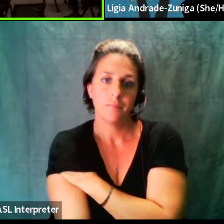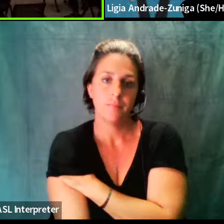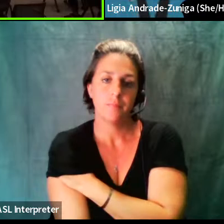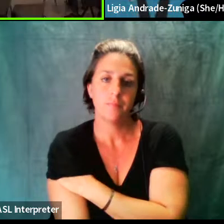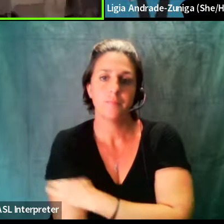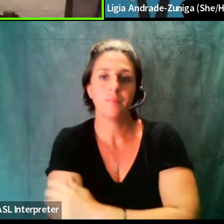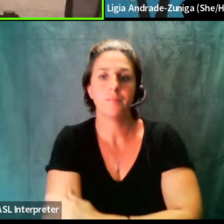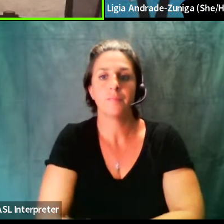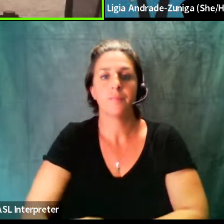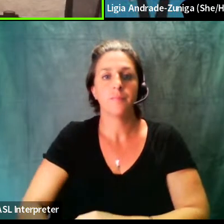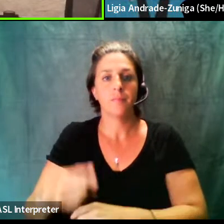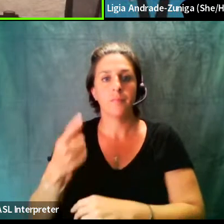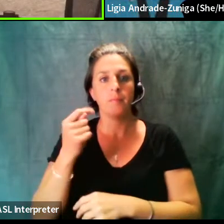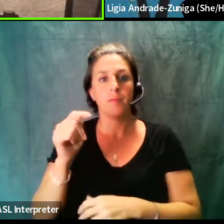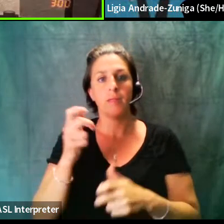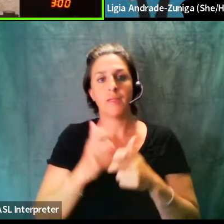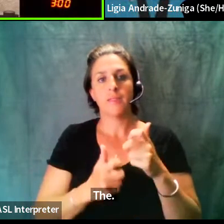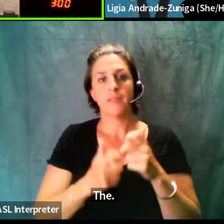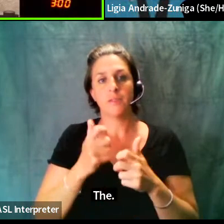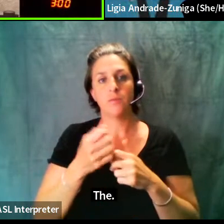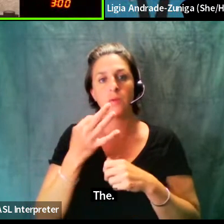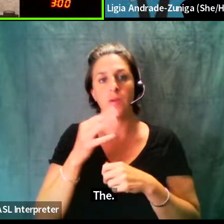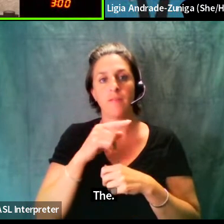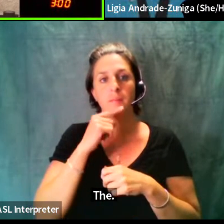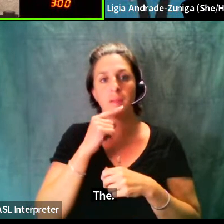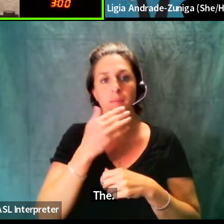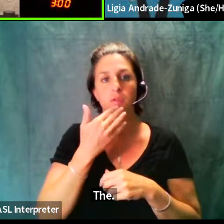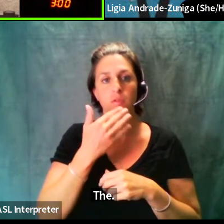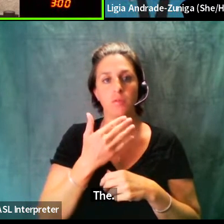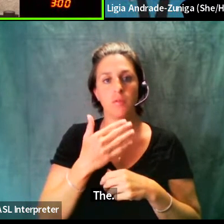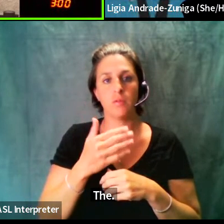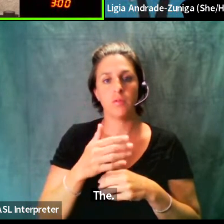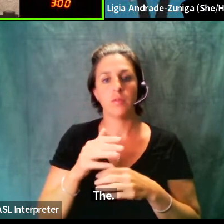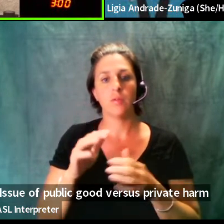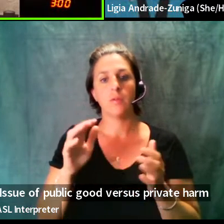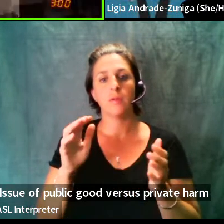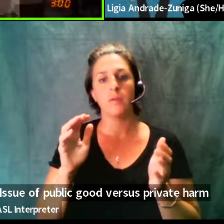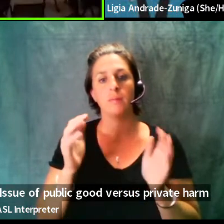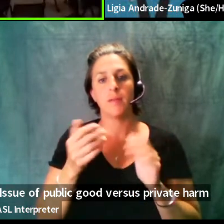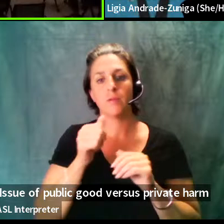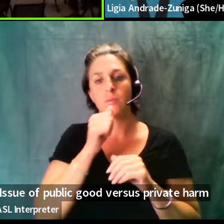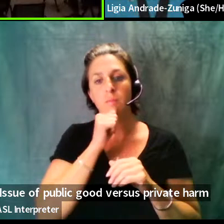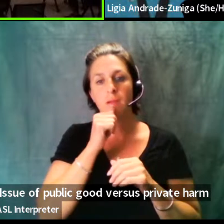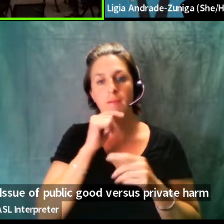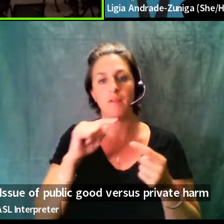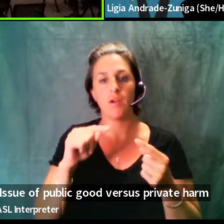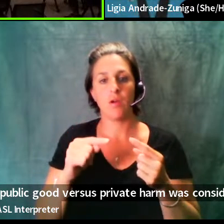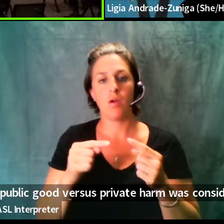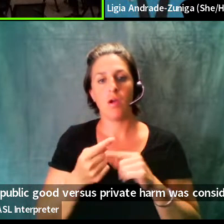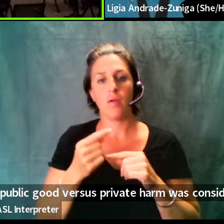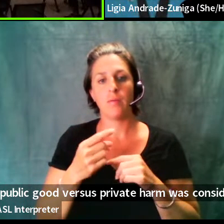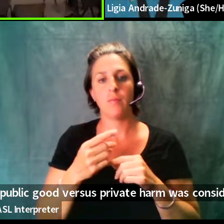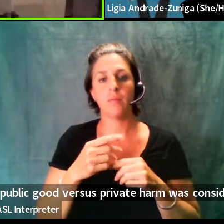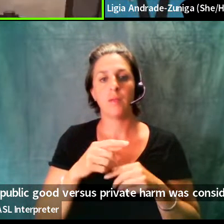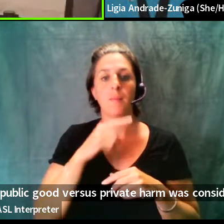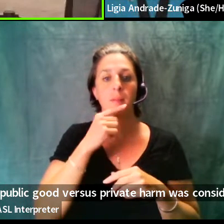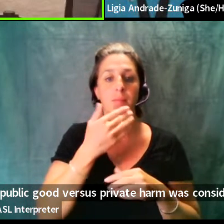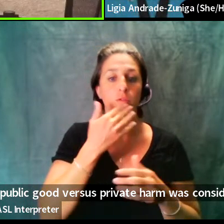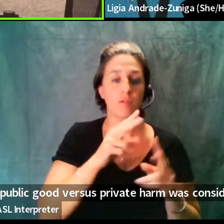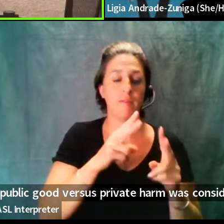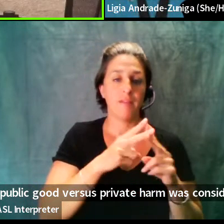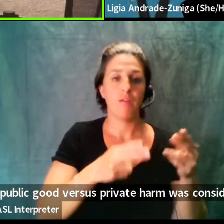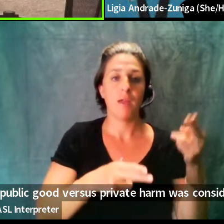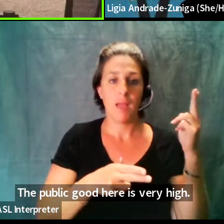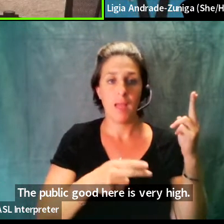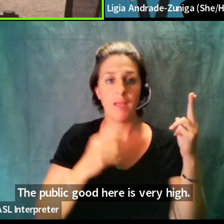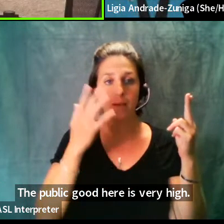The issue of public good versus private harm was considered. The public good here is very high